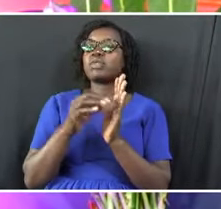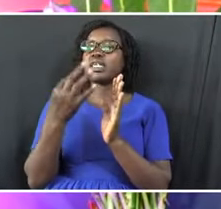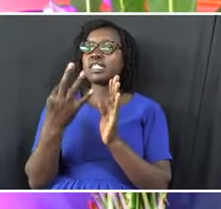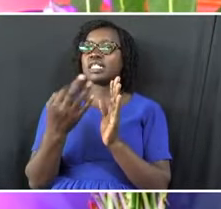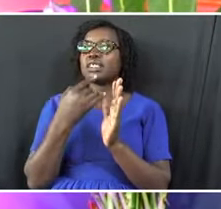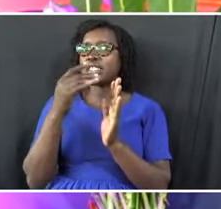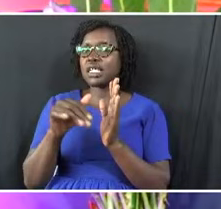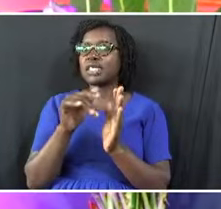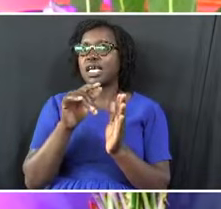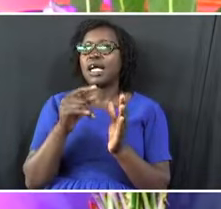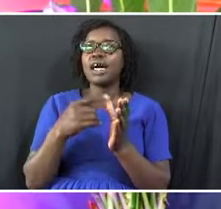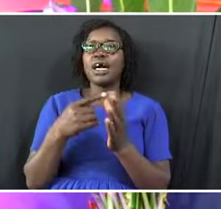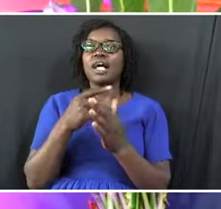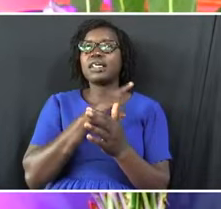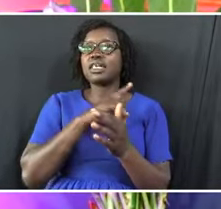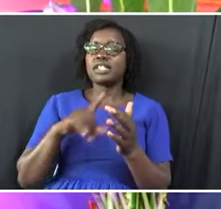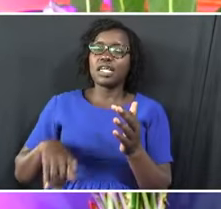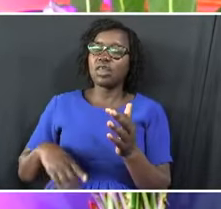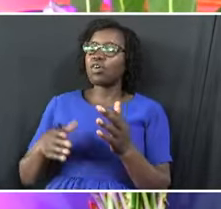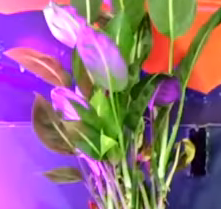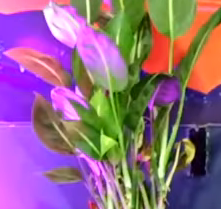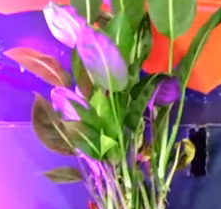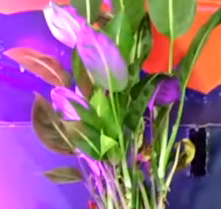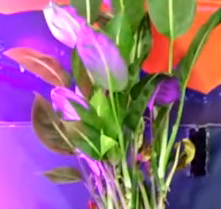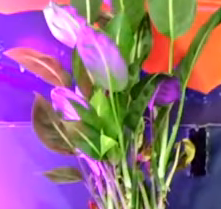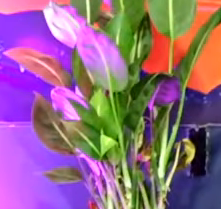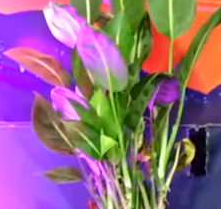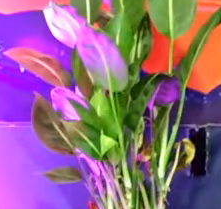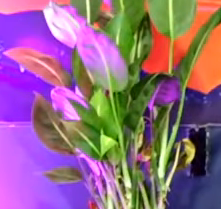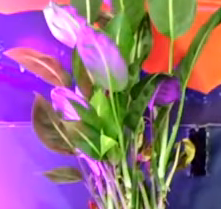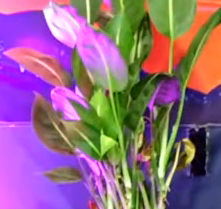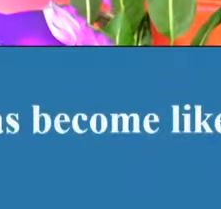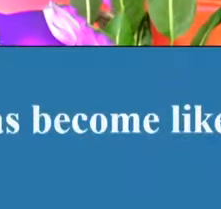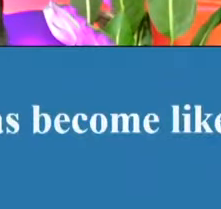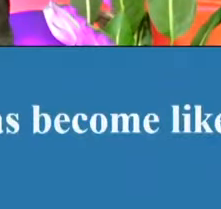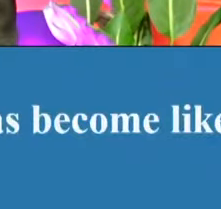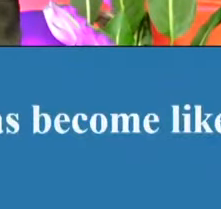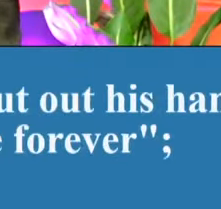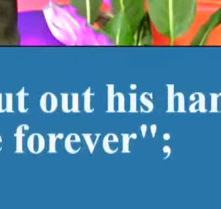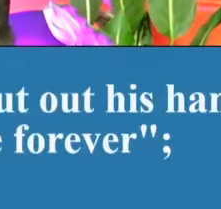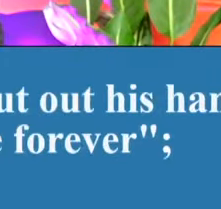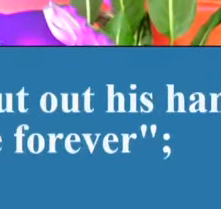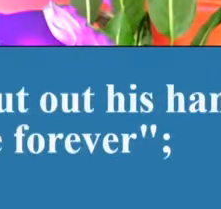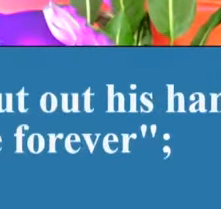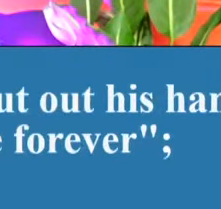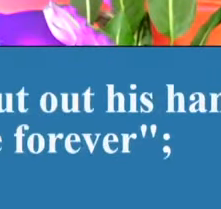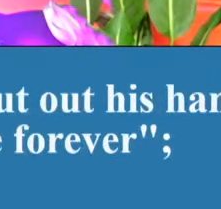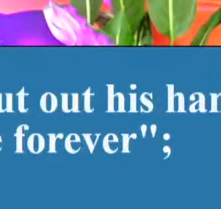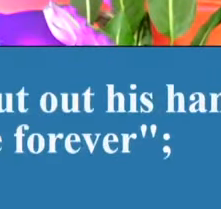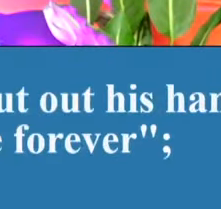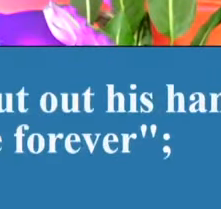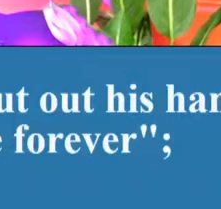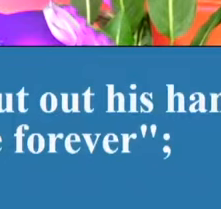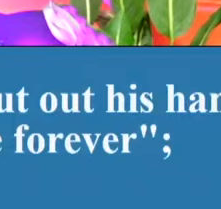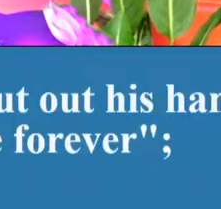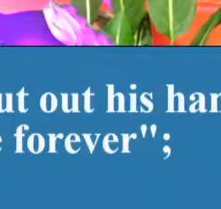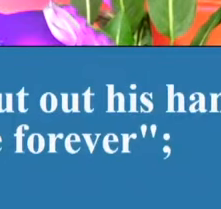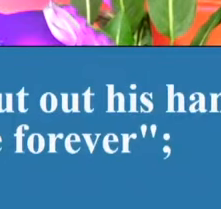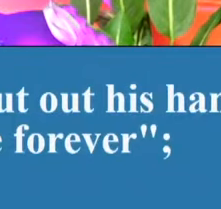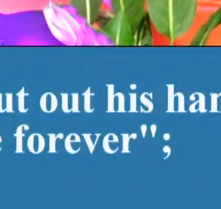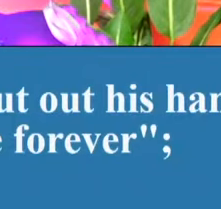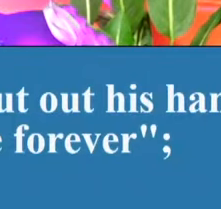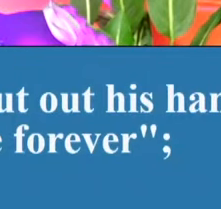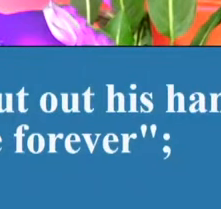Lord God said, 'Behold, man has become like one of us, to know both evil